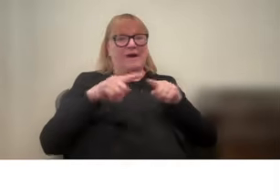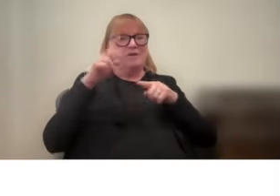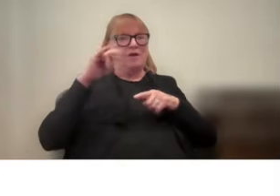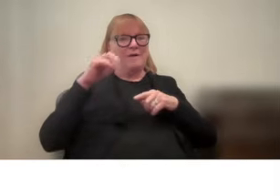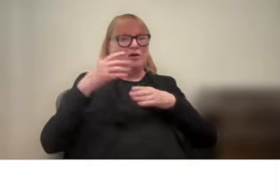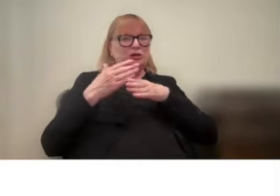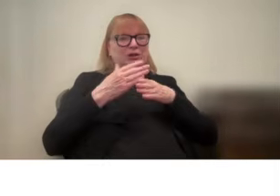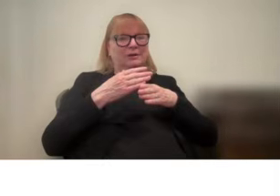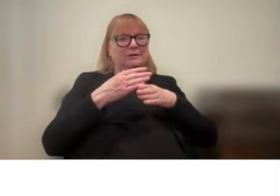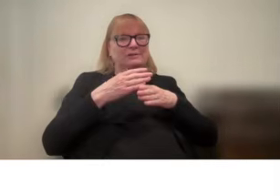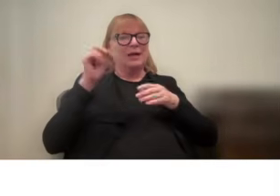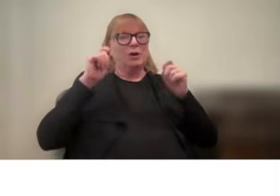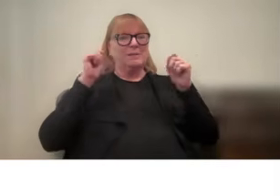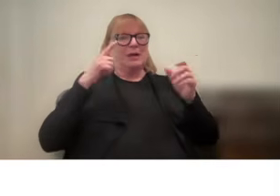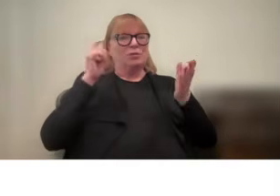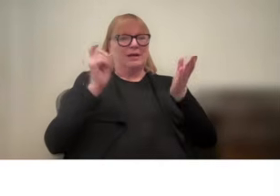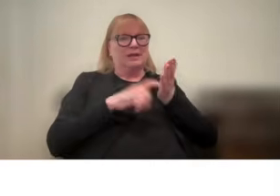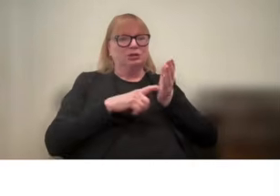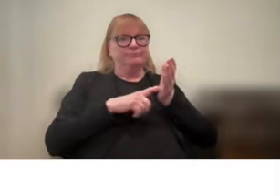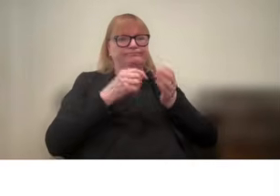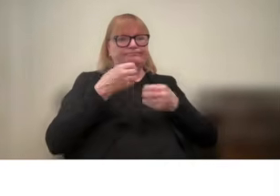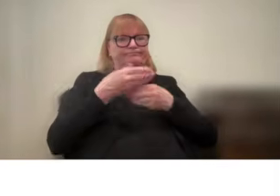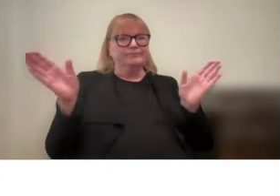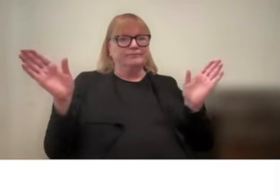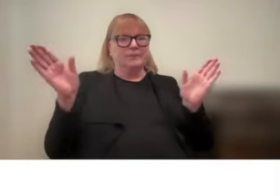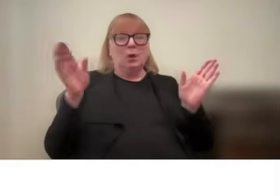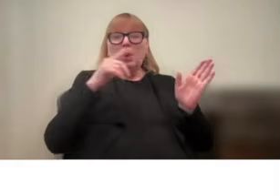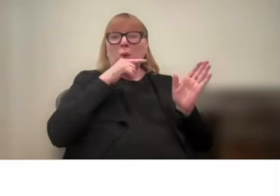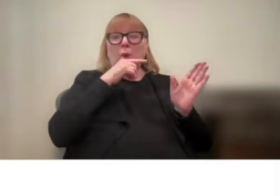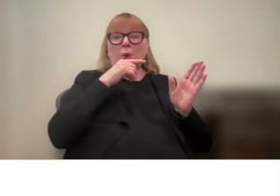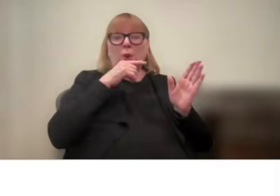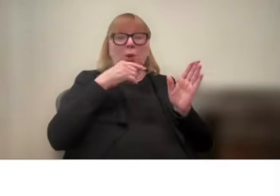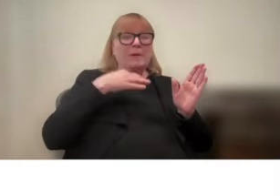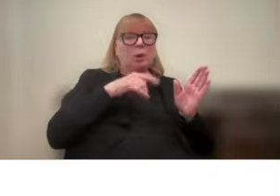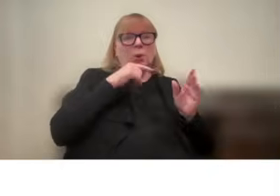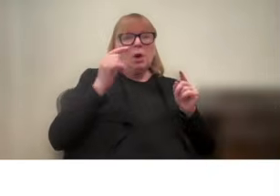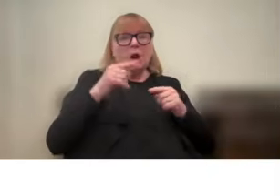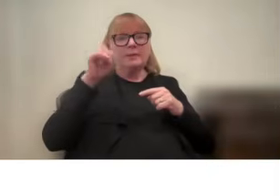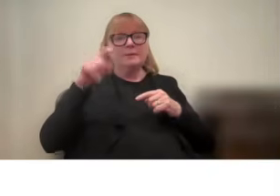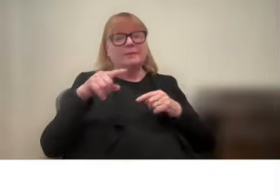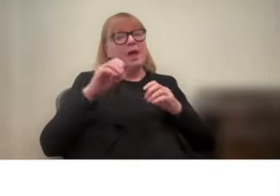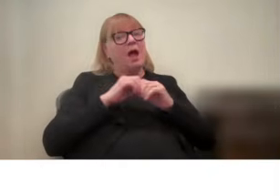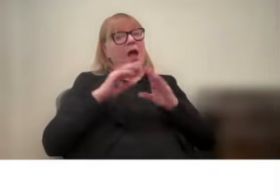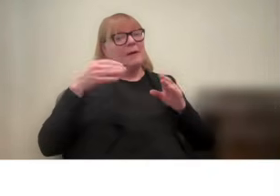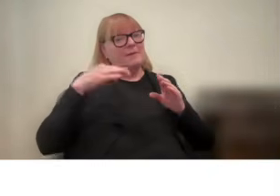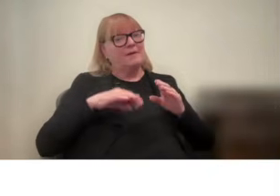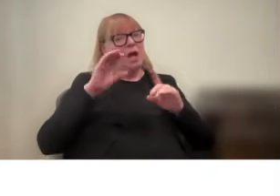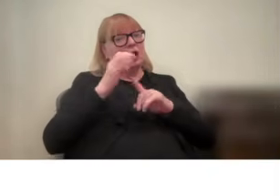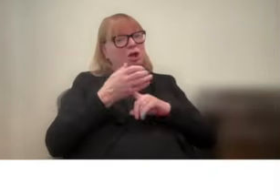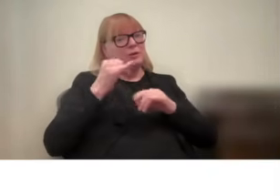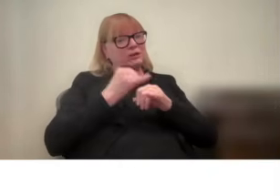viral sharing and immediate recognition. Who benefits or who is harmed? It obviously benefits